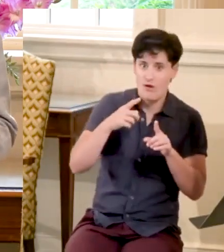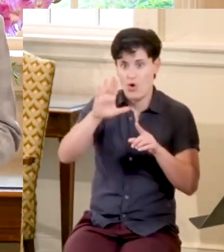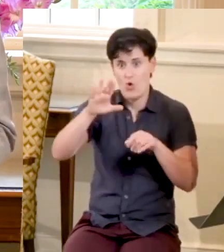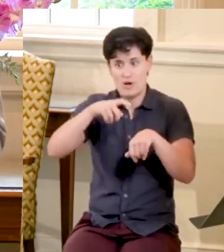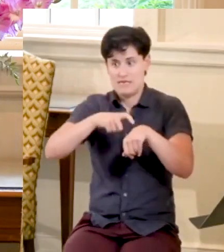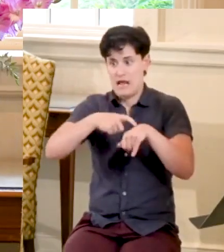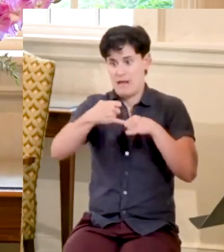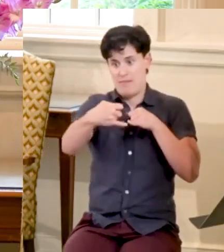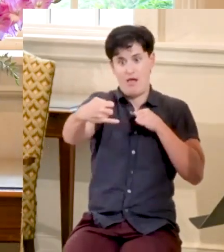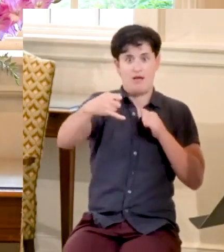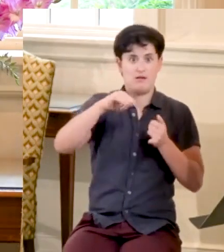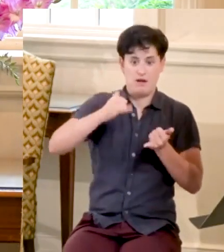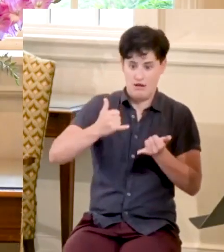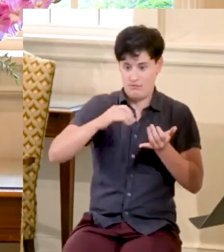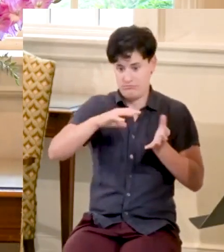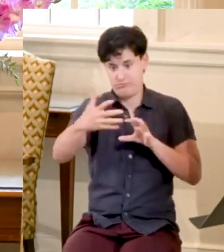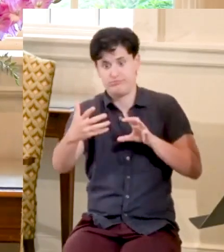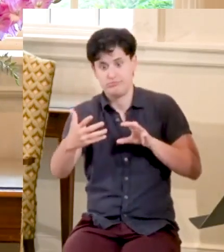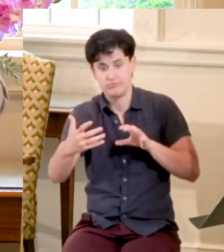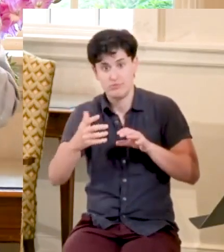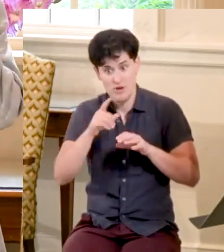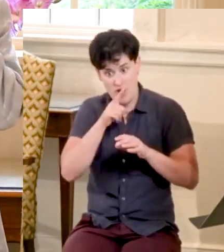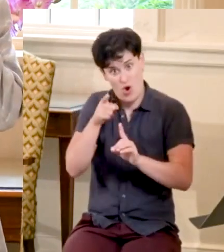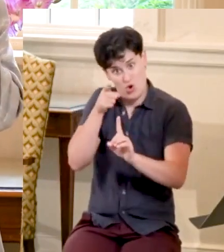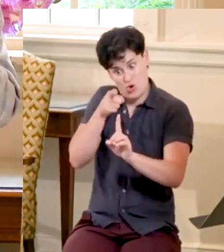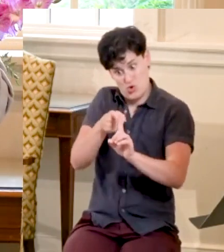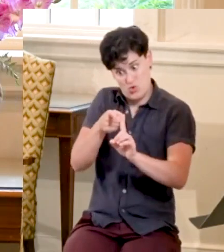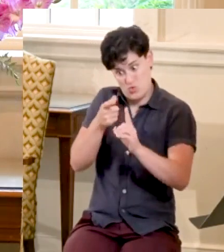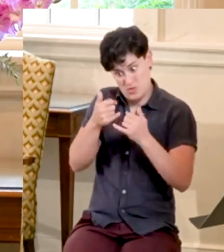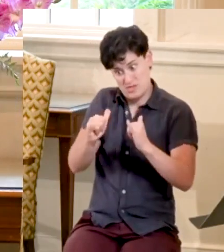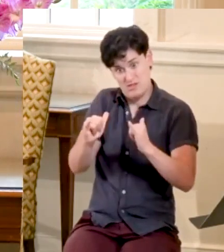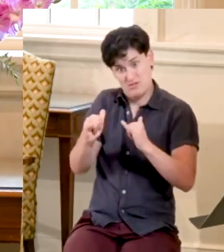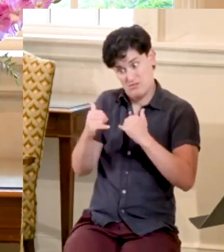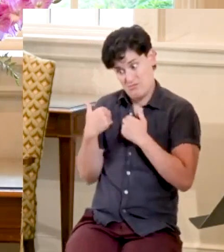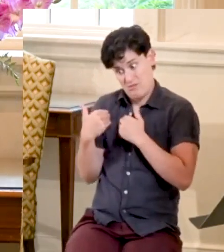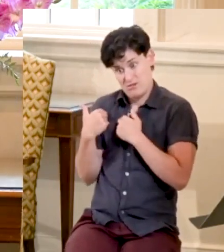are you still responsible?